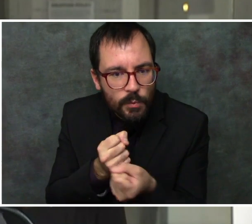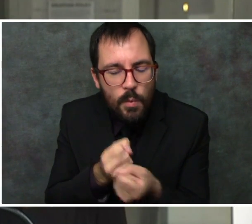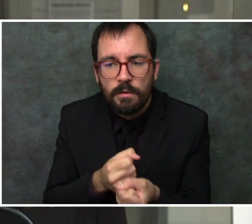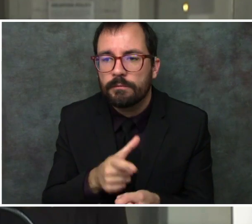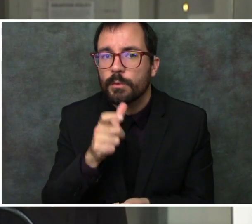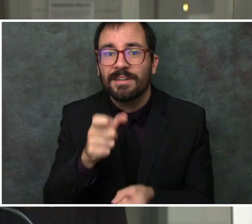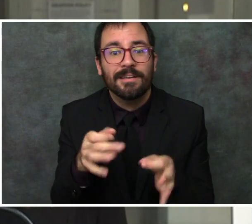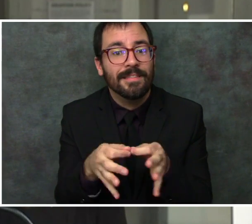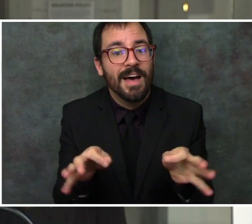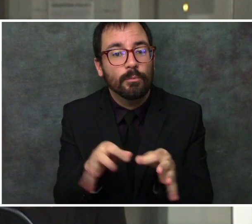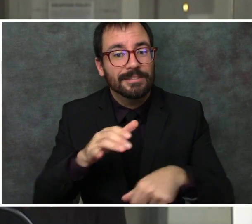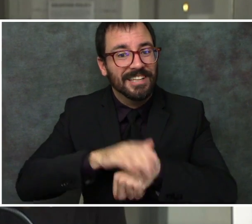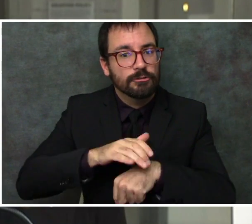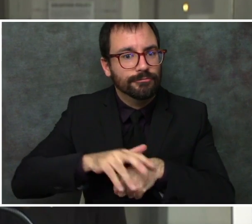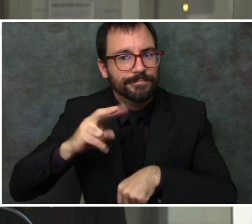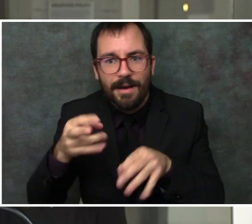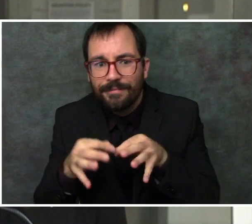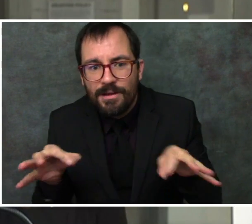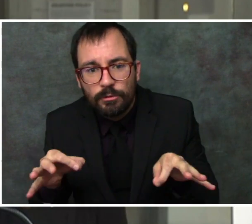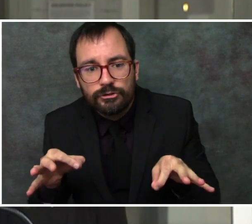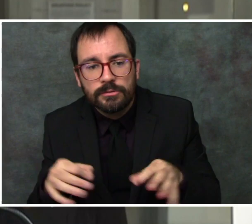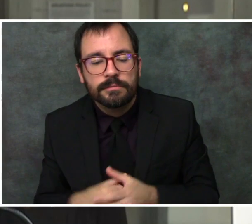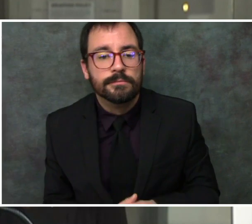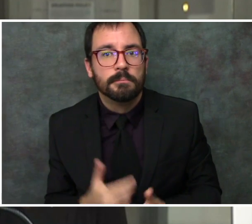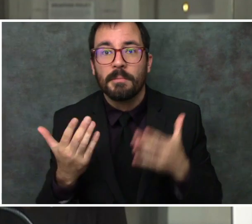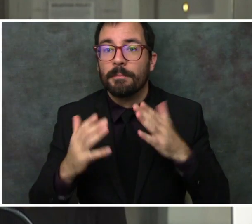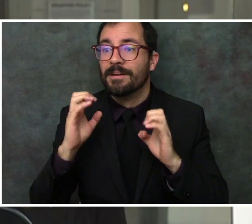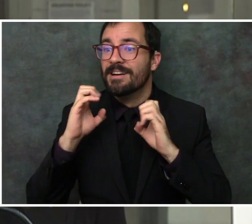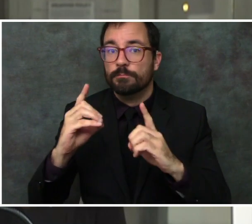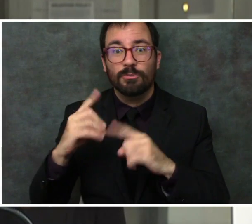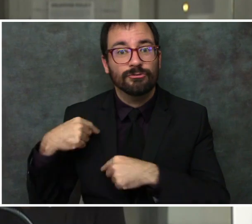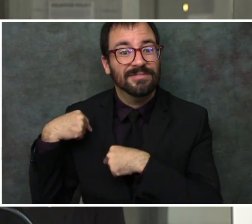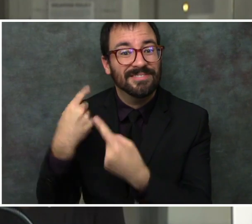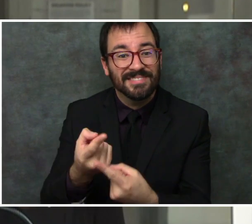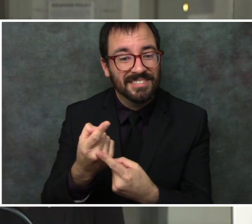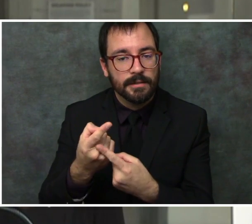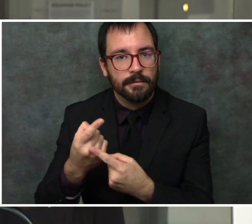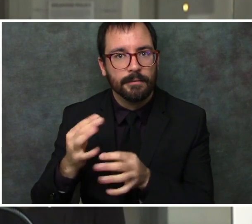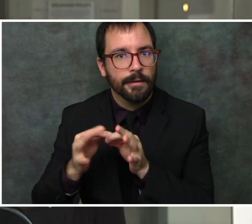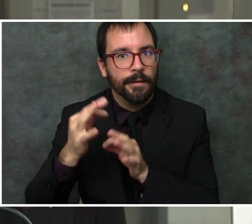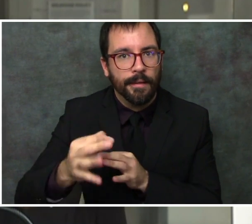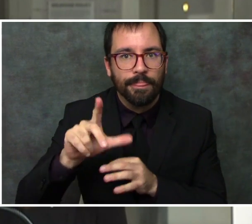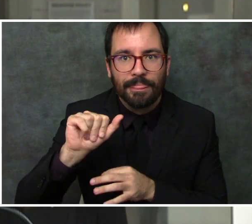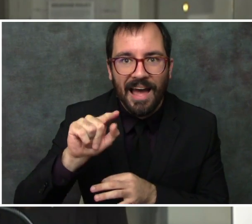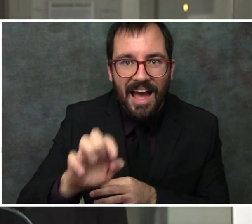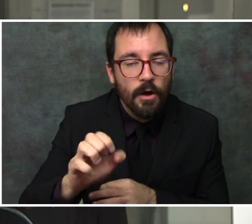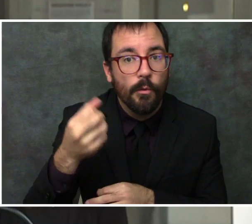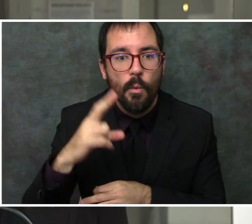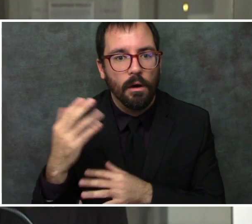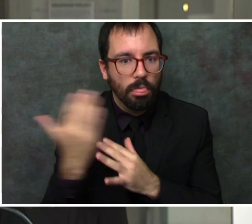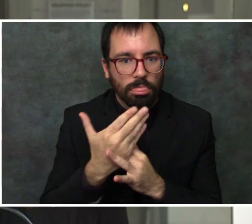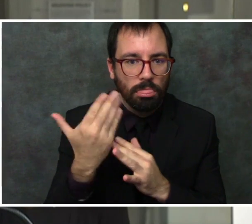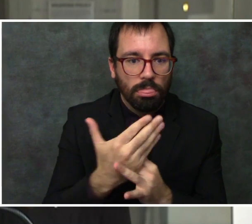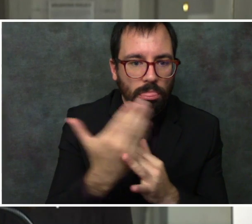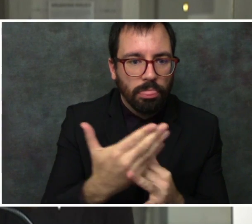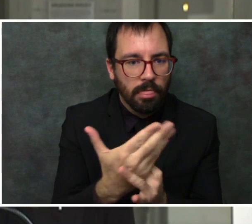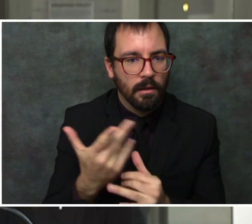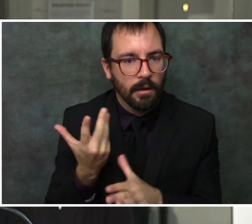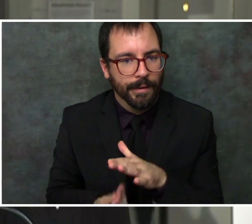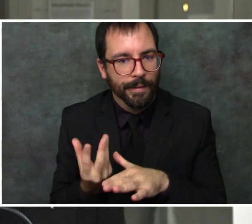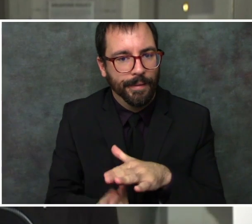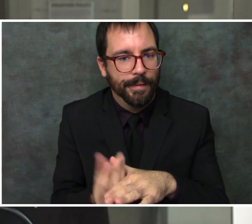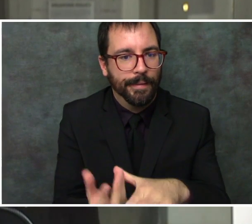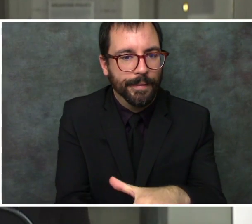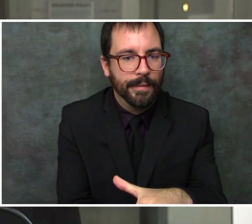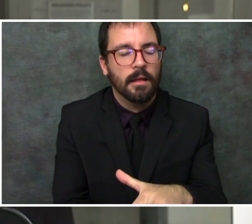language support, who have limited or interrupted education, who are experiencing homelessness, or who are